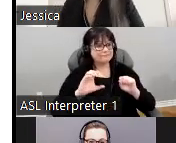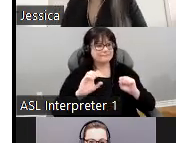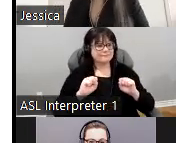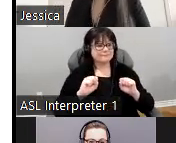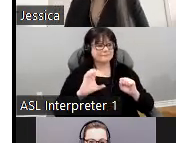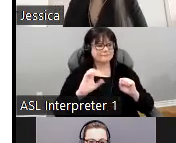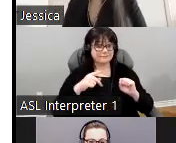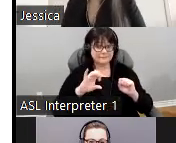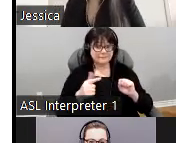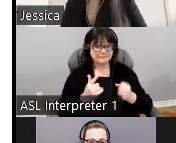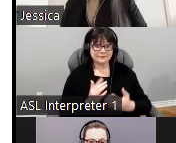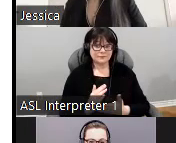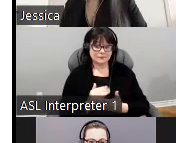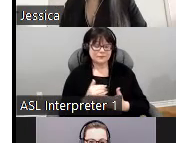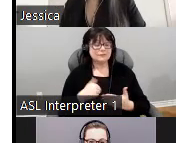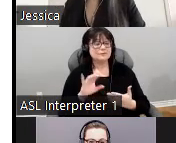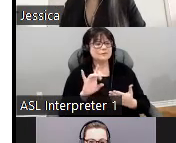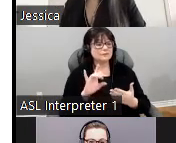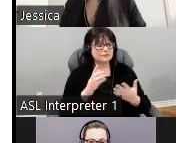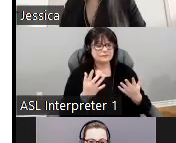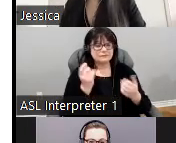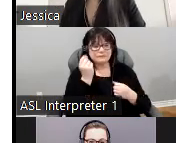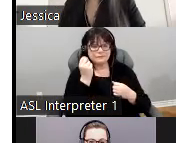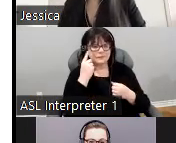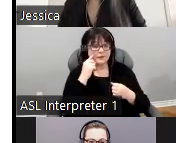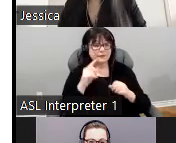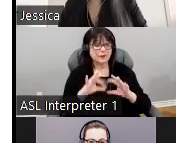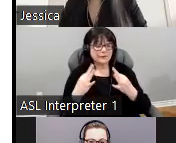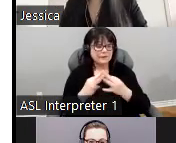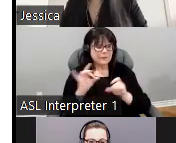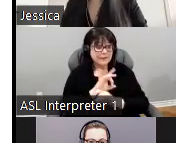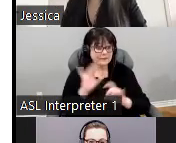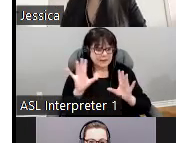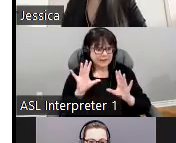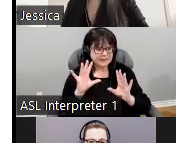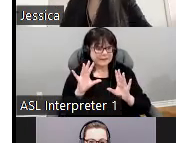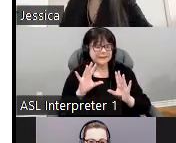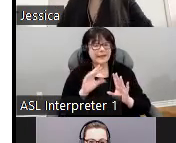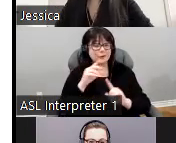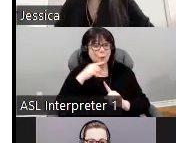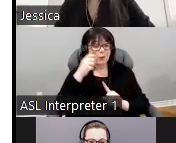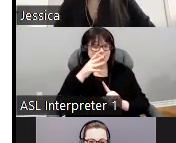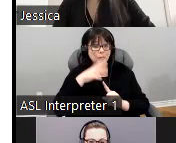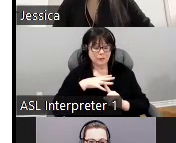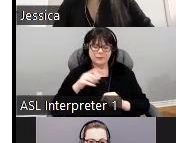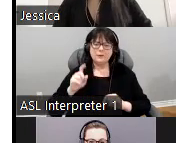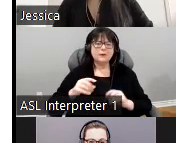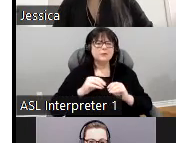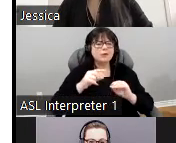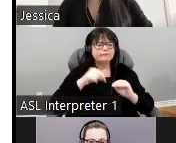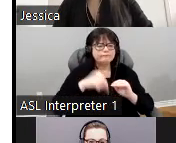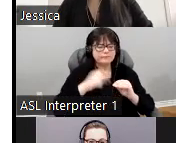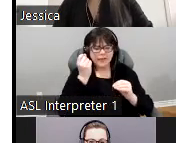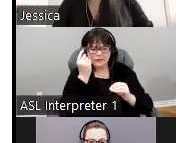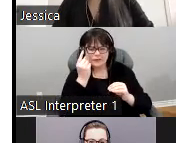family violence in older women, we really needed to first understand just how much of a problem this was. So we started by